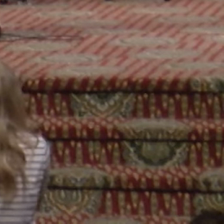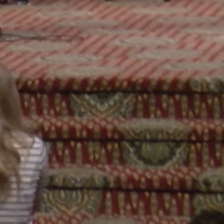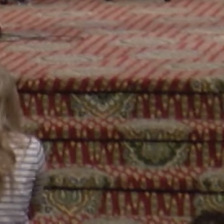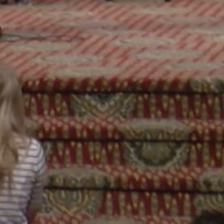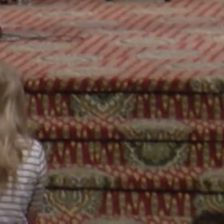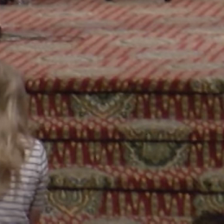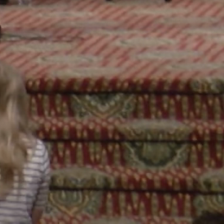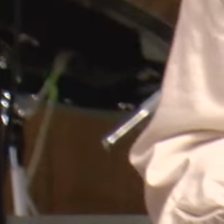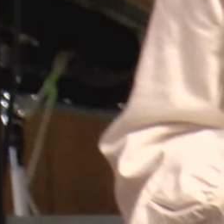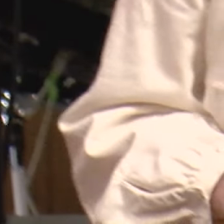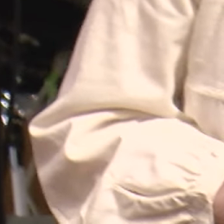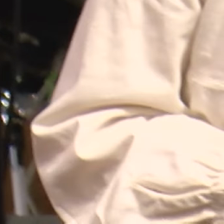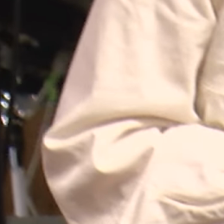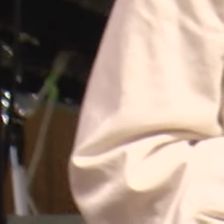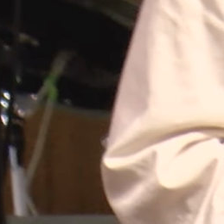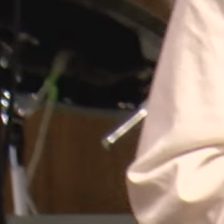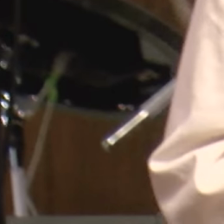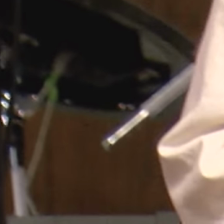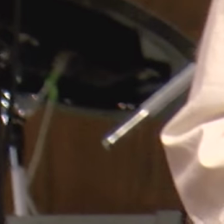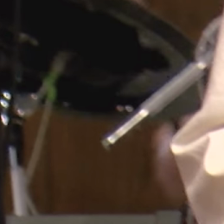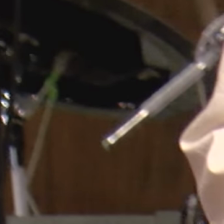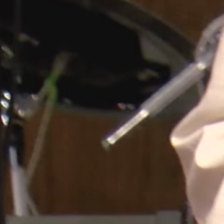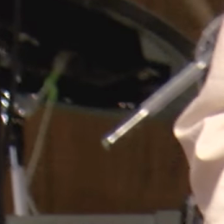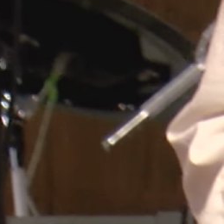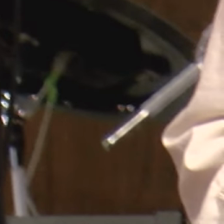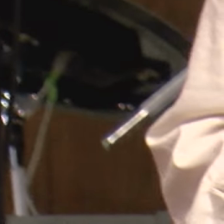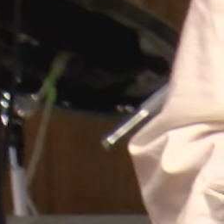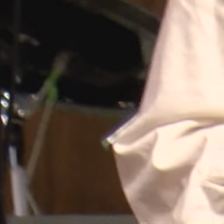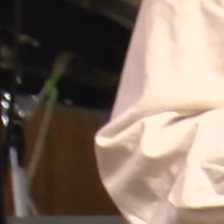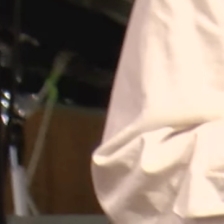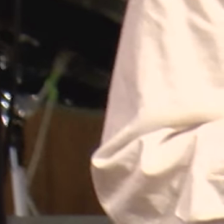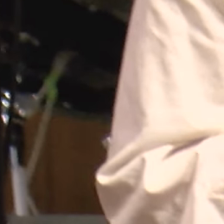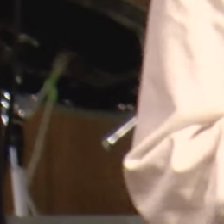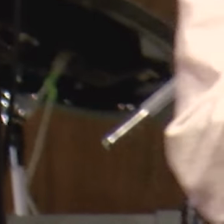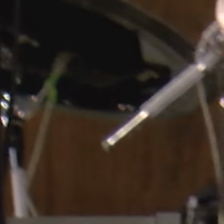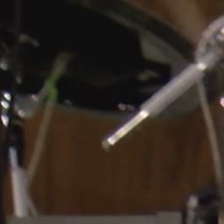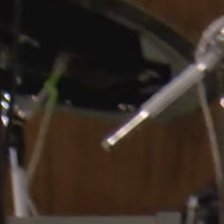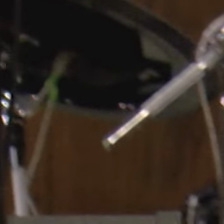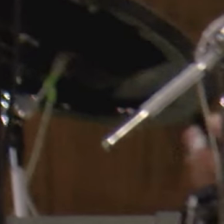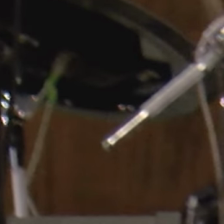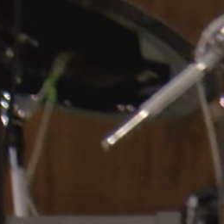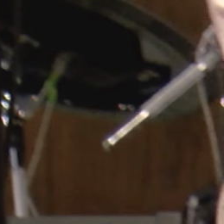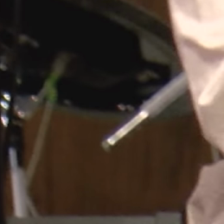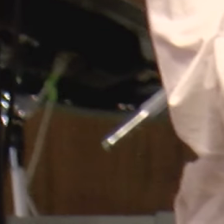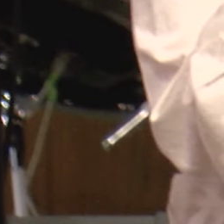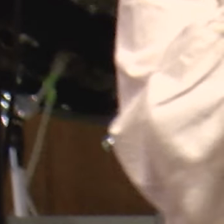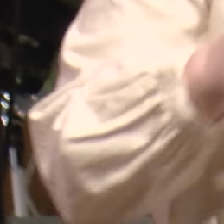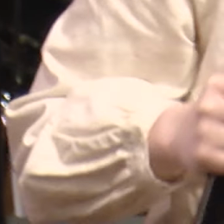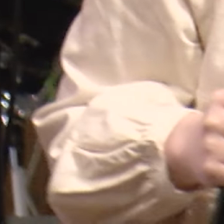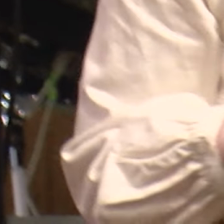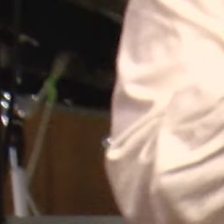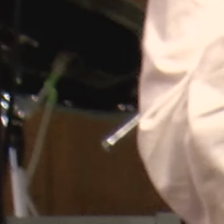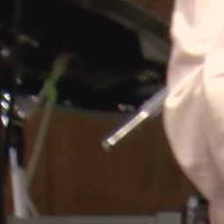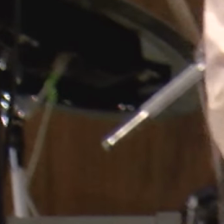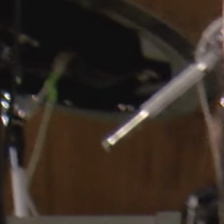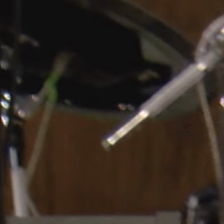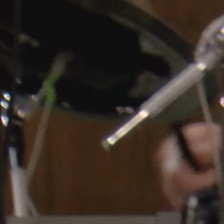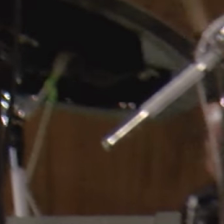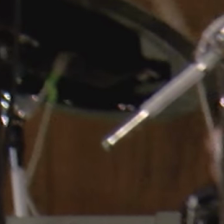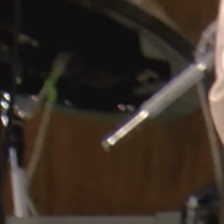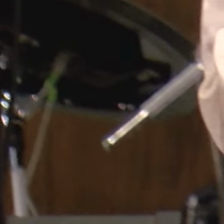after me. Say, Lord, you're mighty. Lord, you're mighty. Lord, you're mighty. Lord, you're mighty. Lord, you're